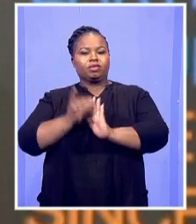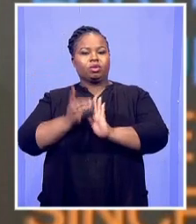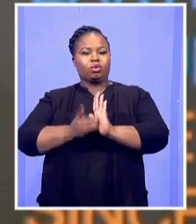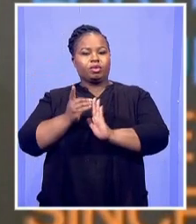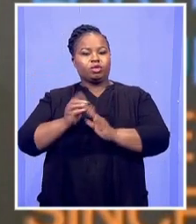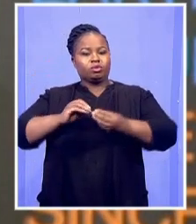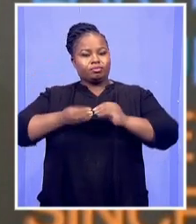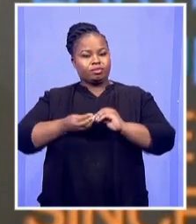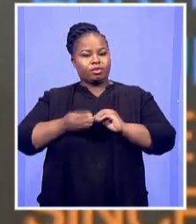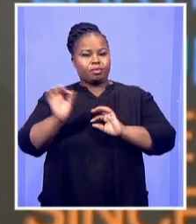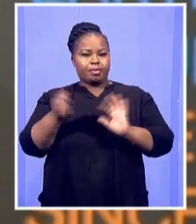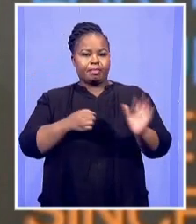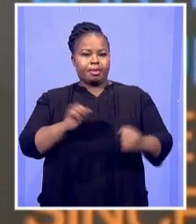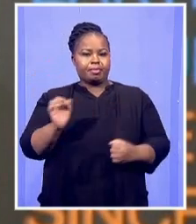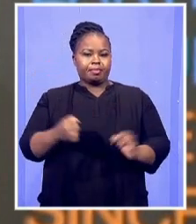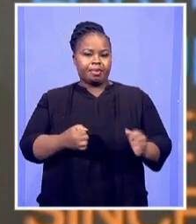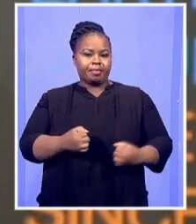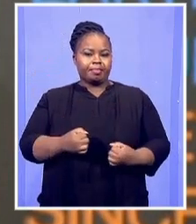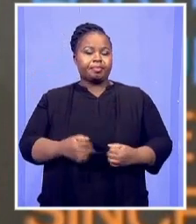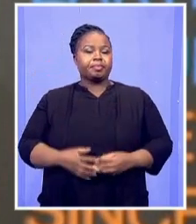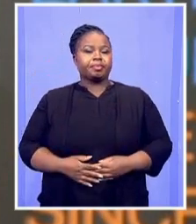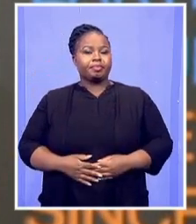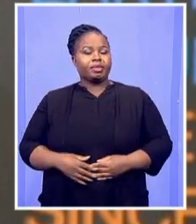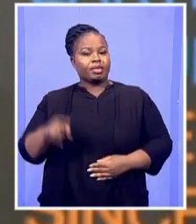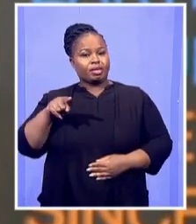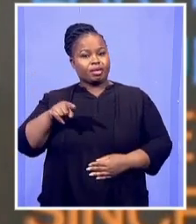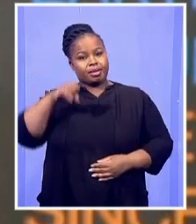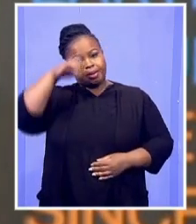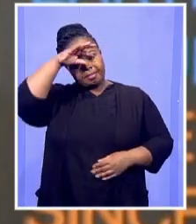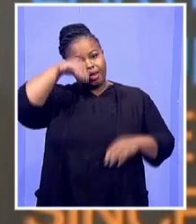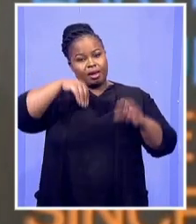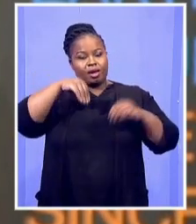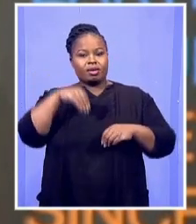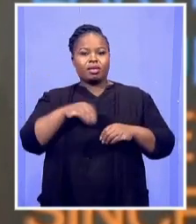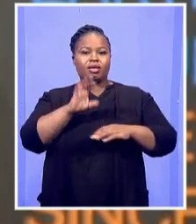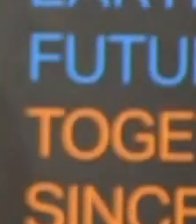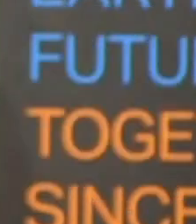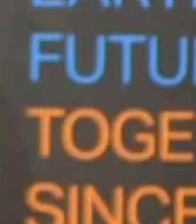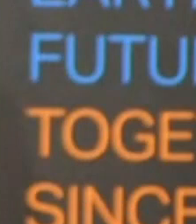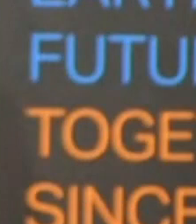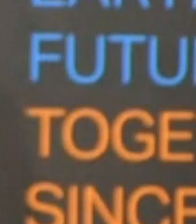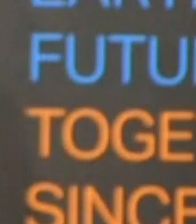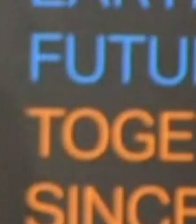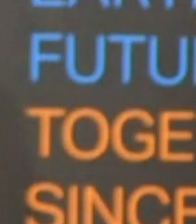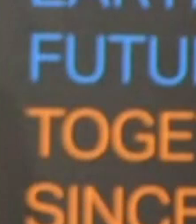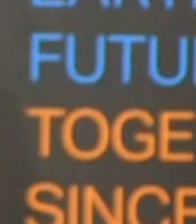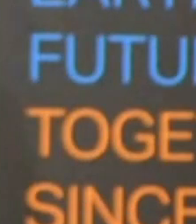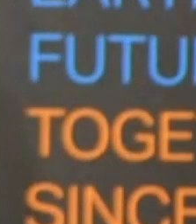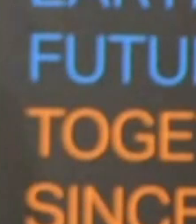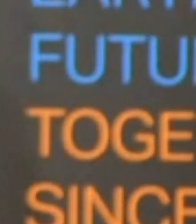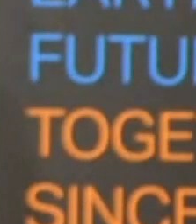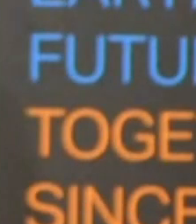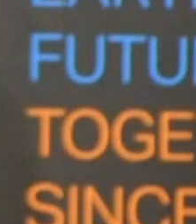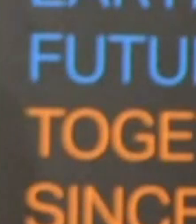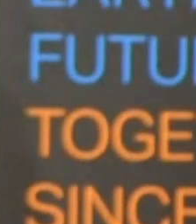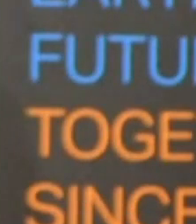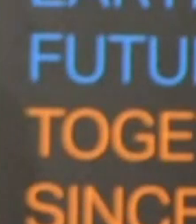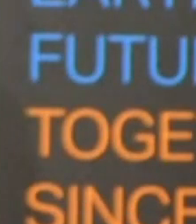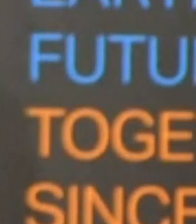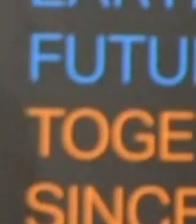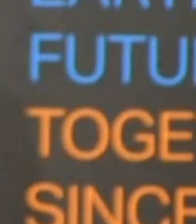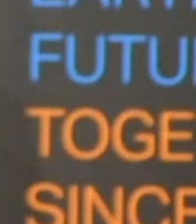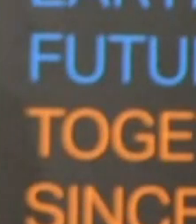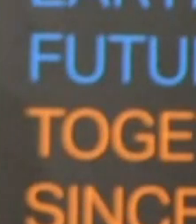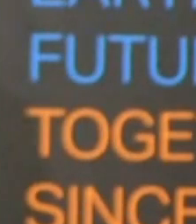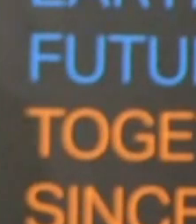creation of employment. The mining capital goods industry has developed alongside the mining sector